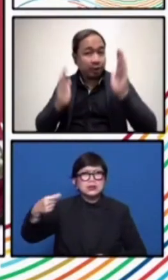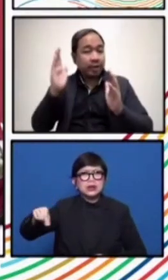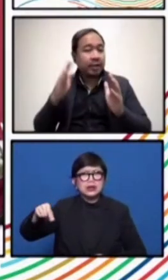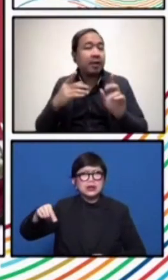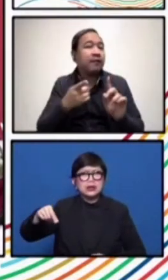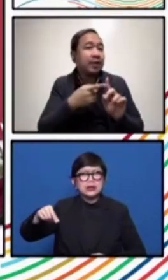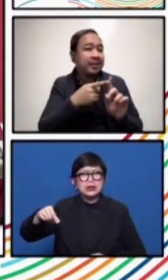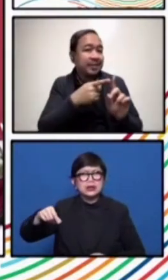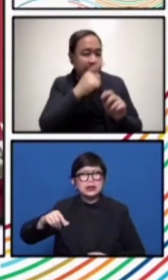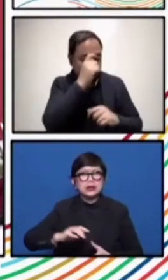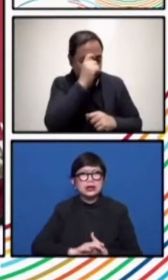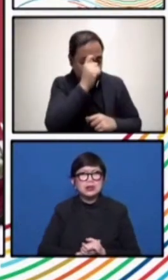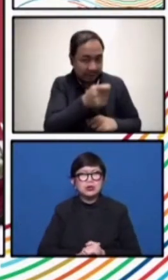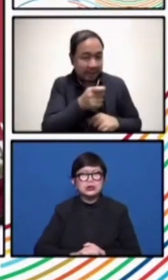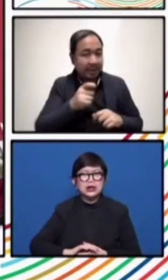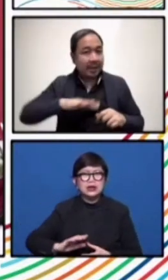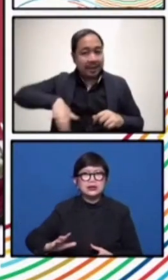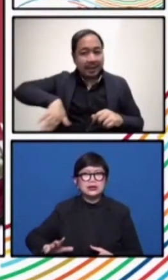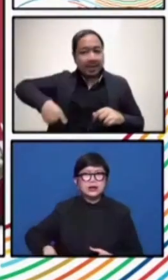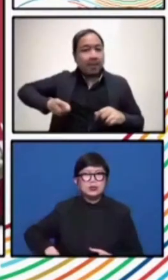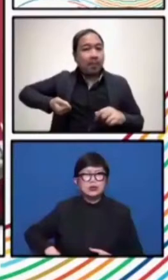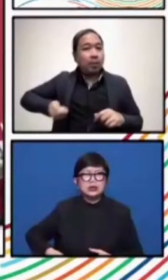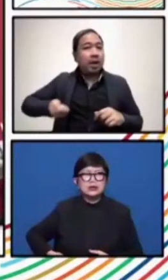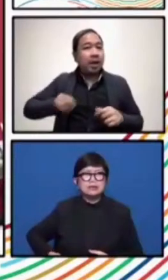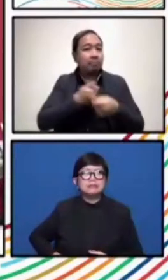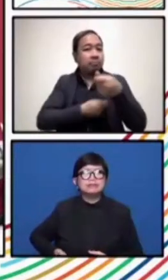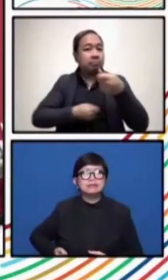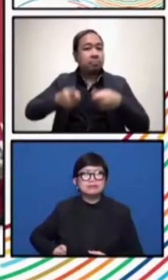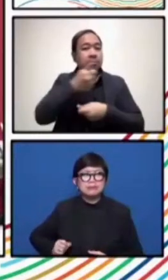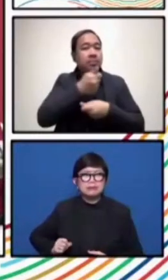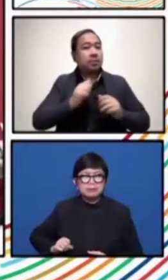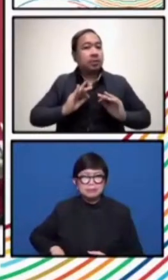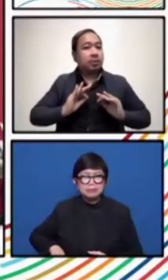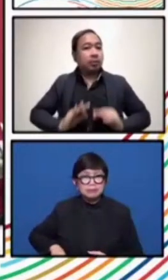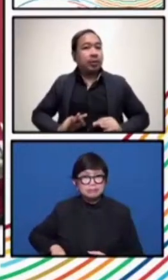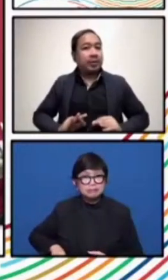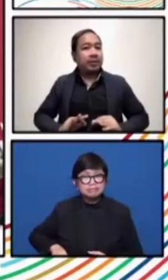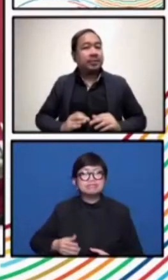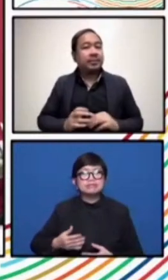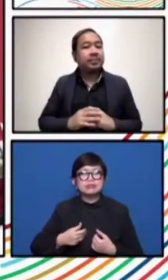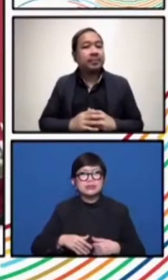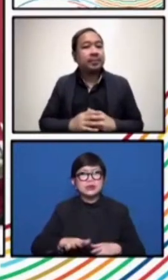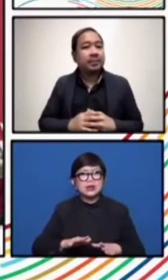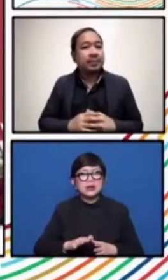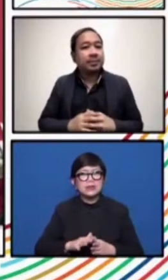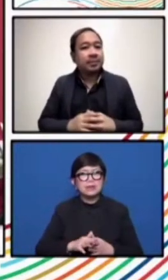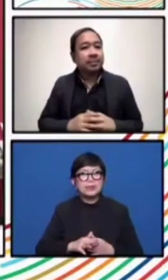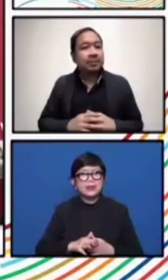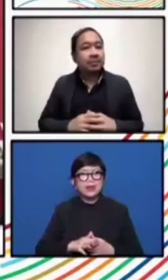morning your Excellency will be making his country statement uh